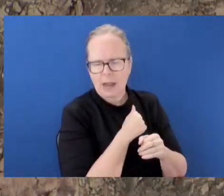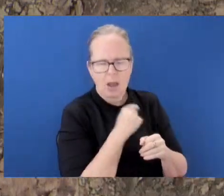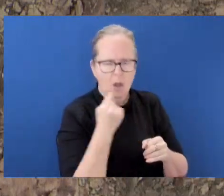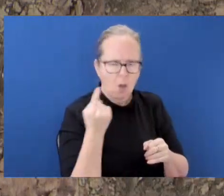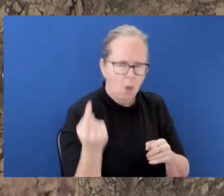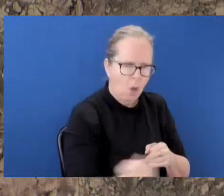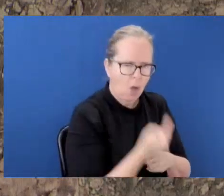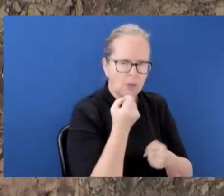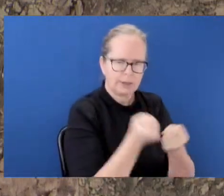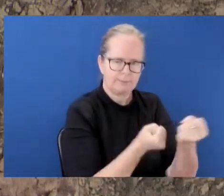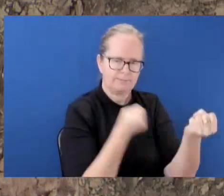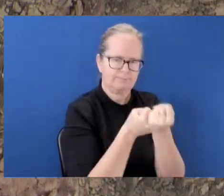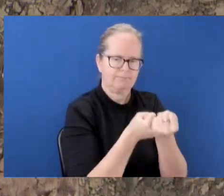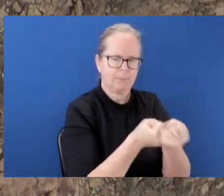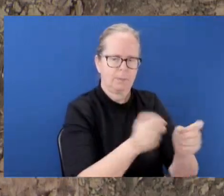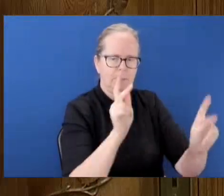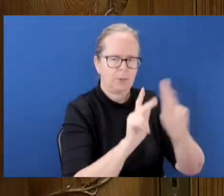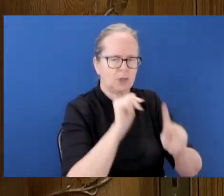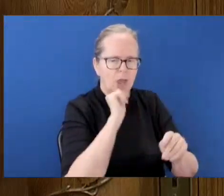Columbians.